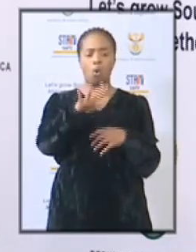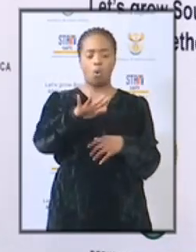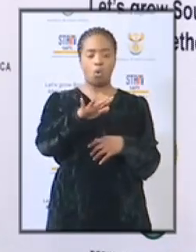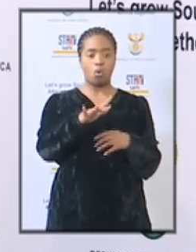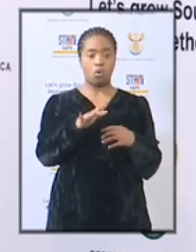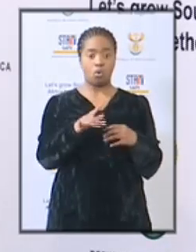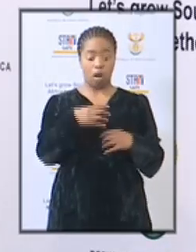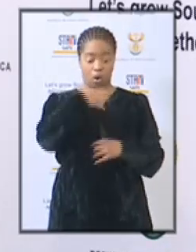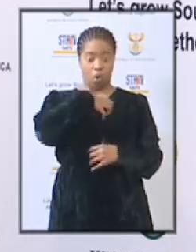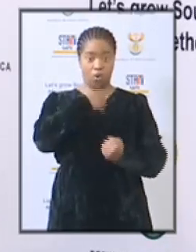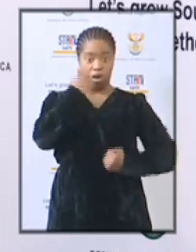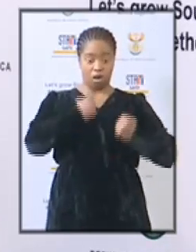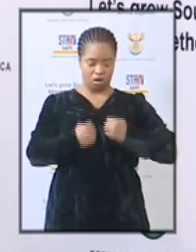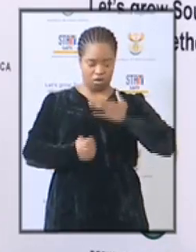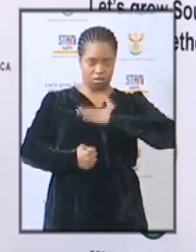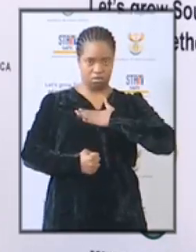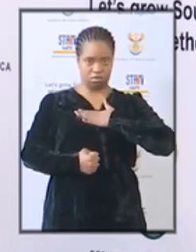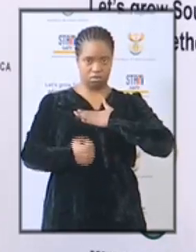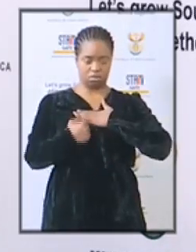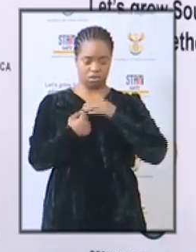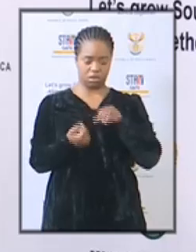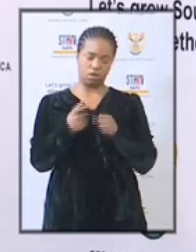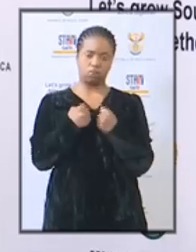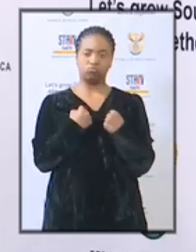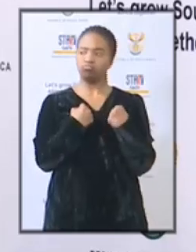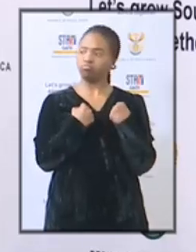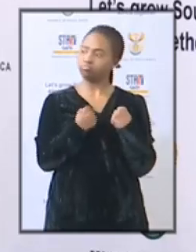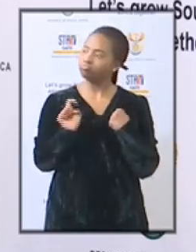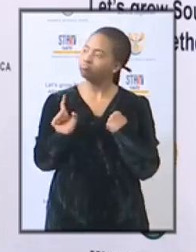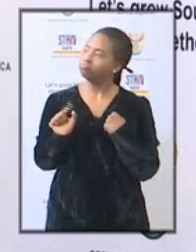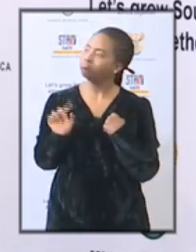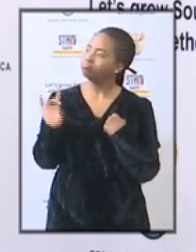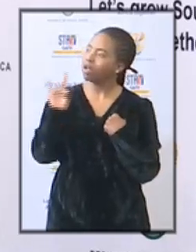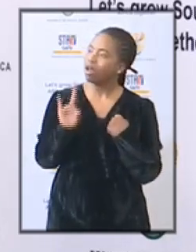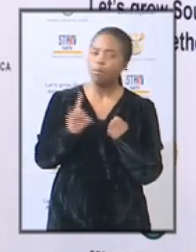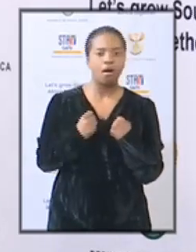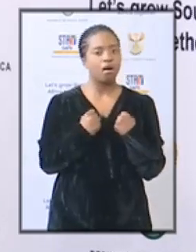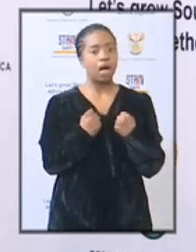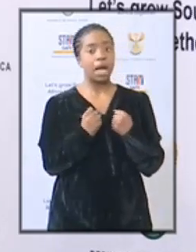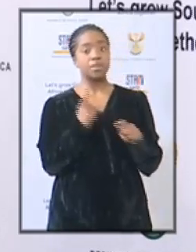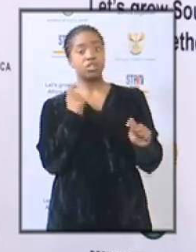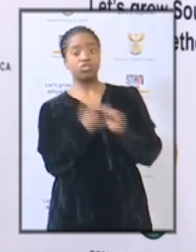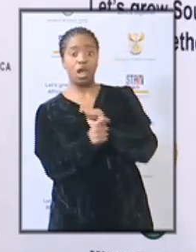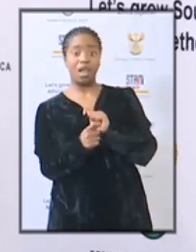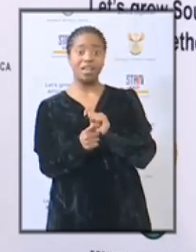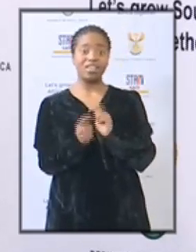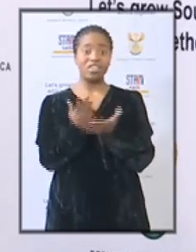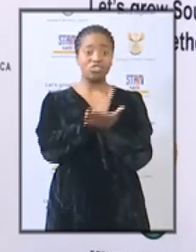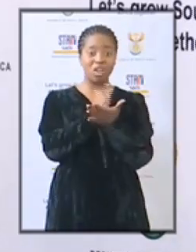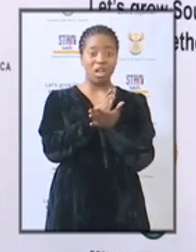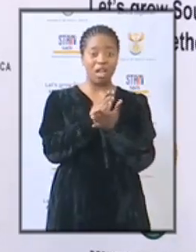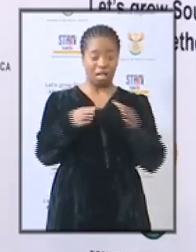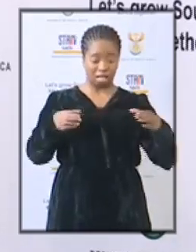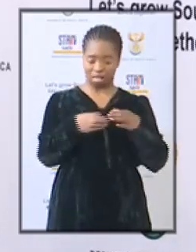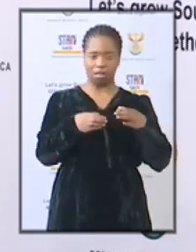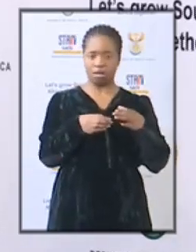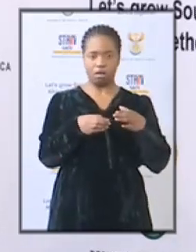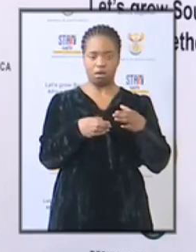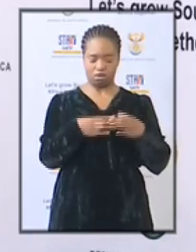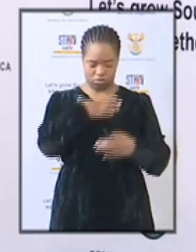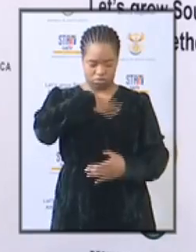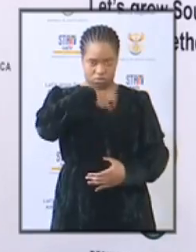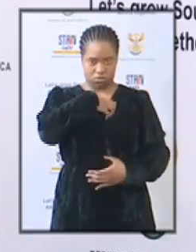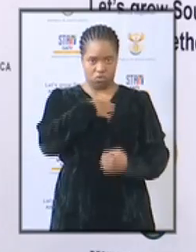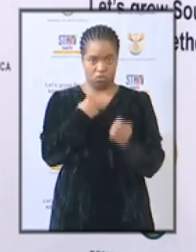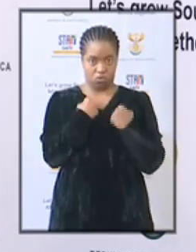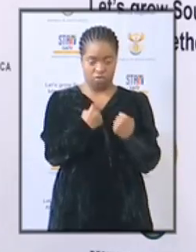remains the same as per level 3. So no addition, no changes in this area. On guided tours,